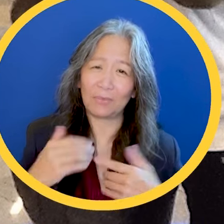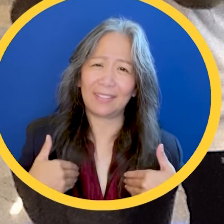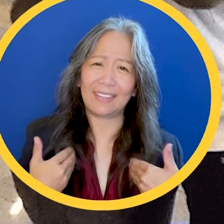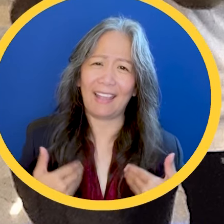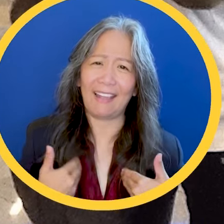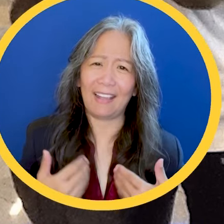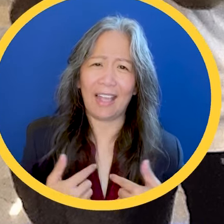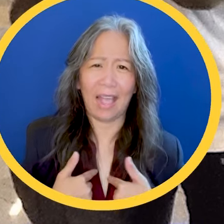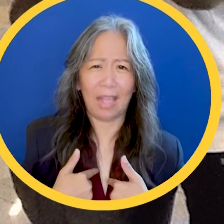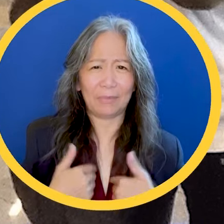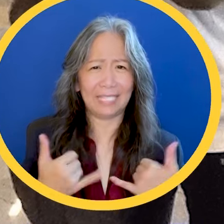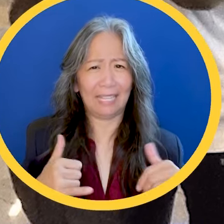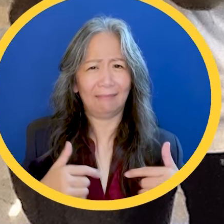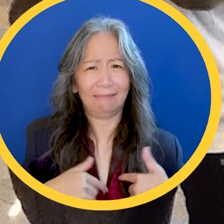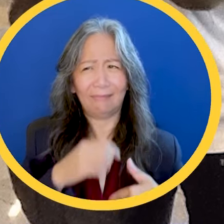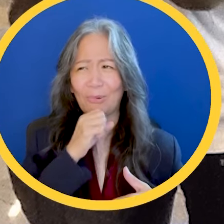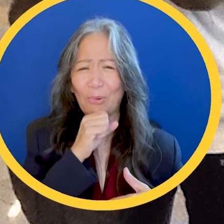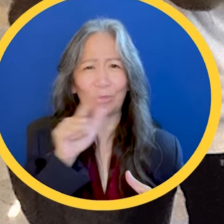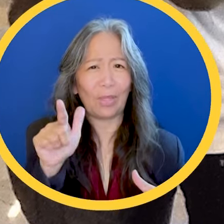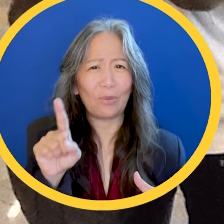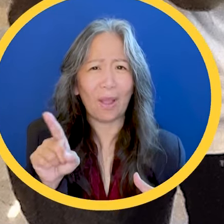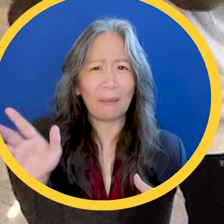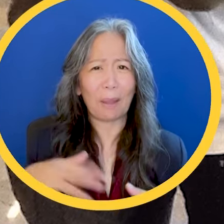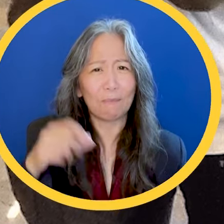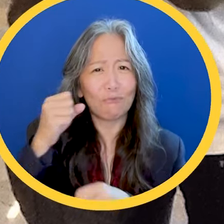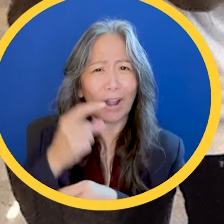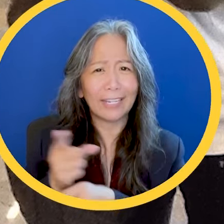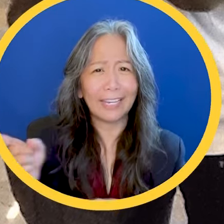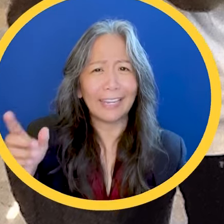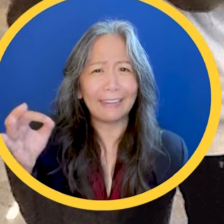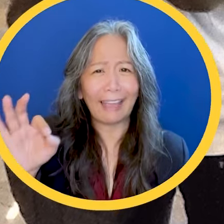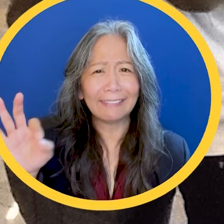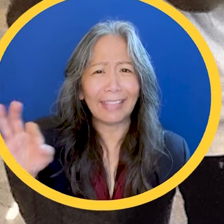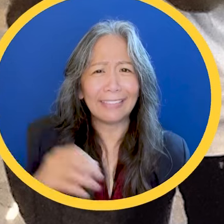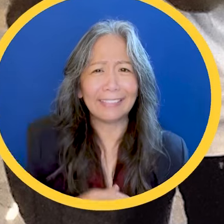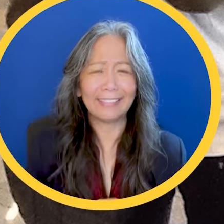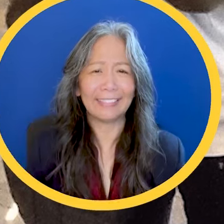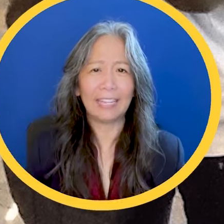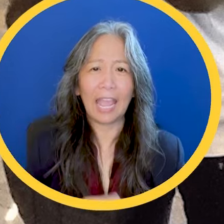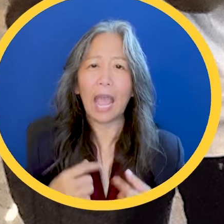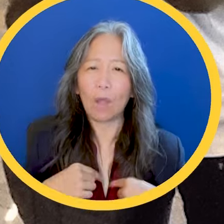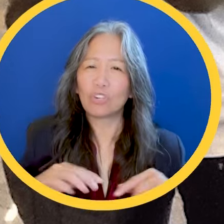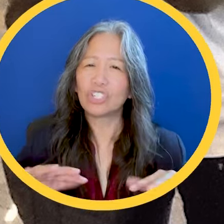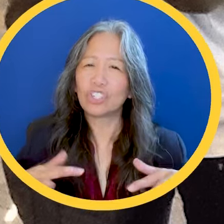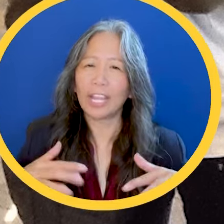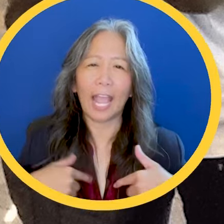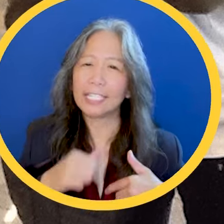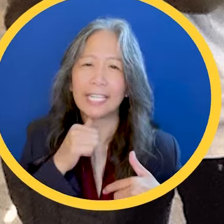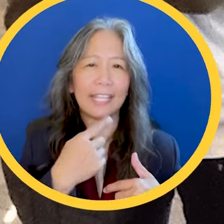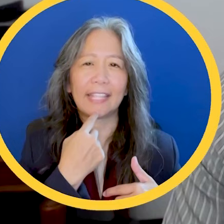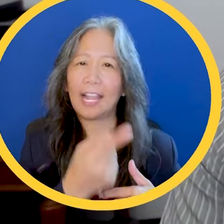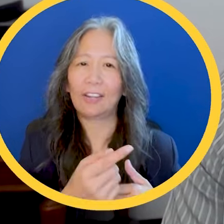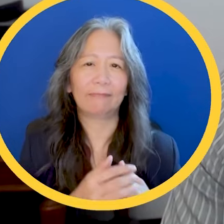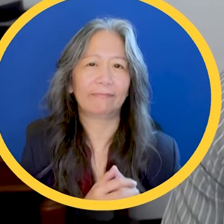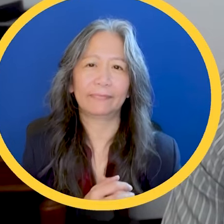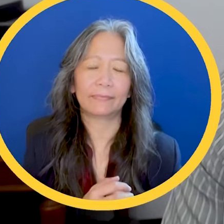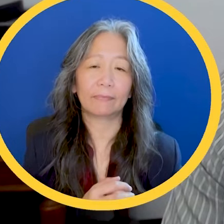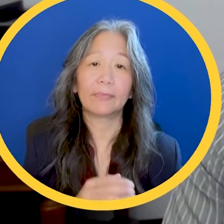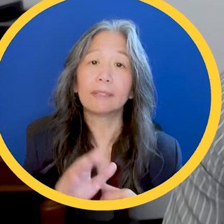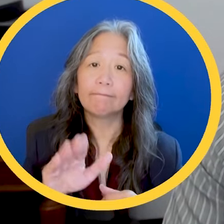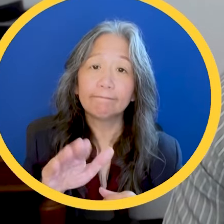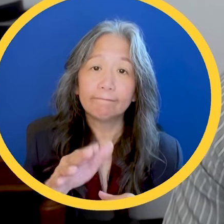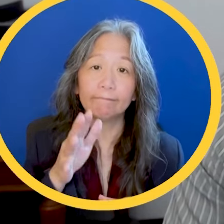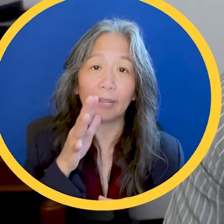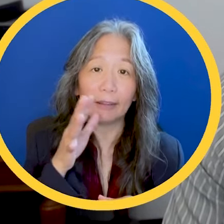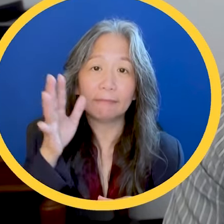Especially when we're young. I mean, I think I was still young. I was like 21. My brother was 19. And I do remember, like, I was shaking. I did tell her. I said,